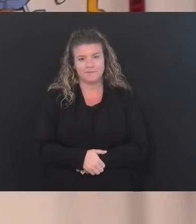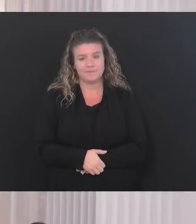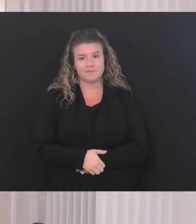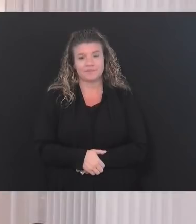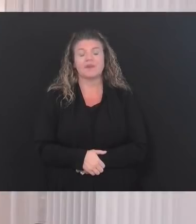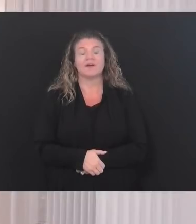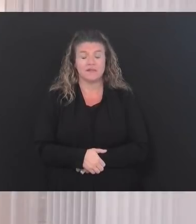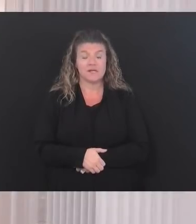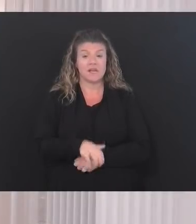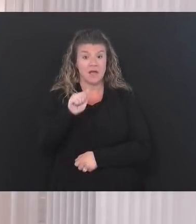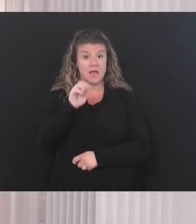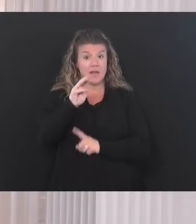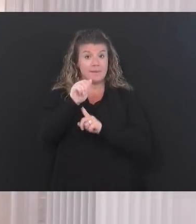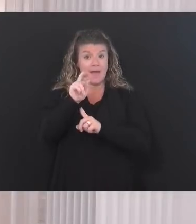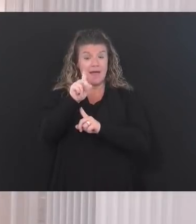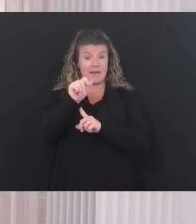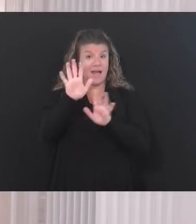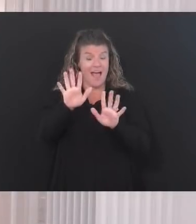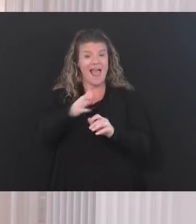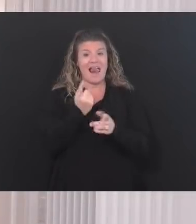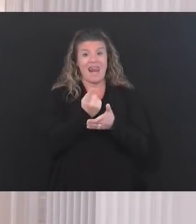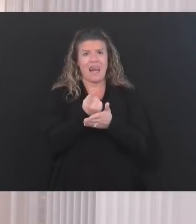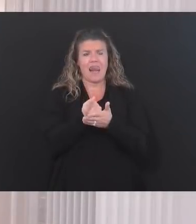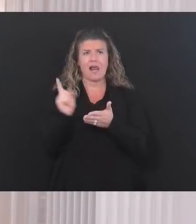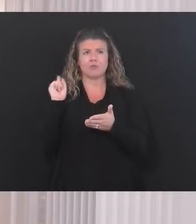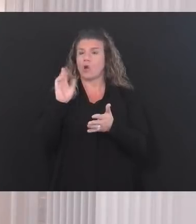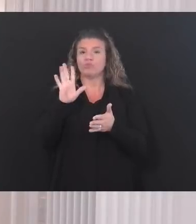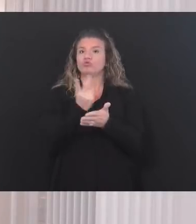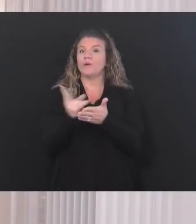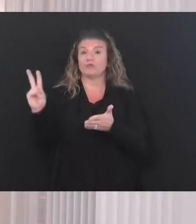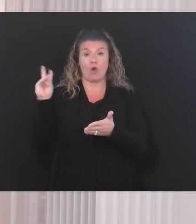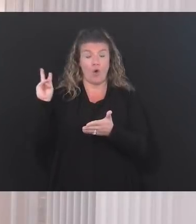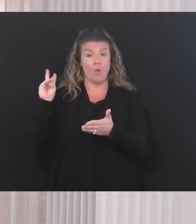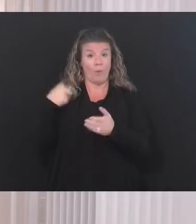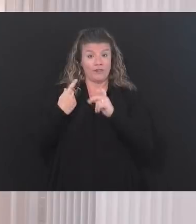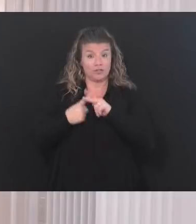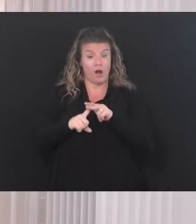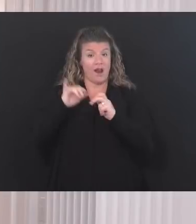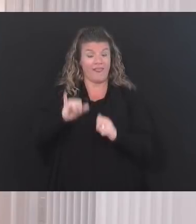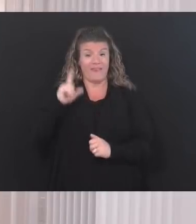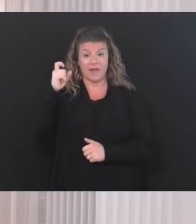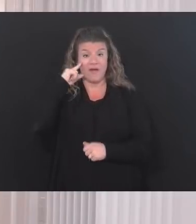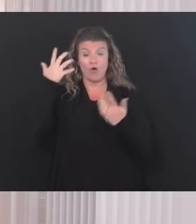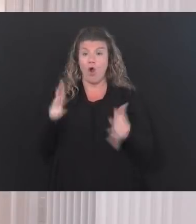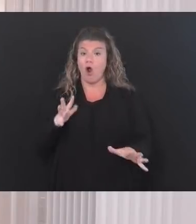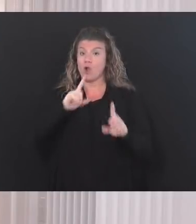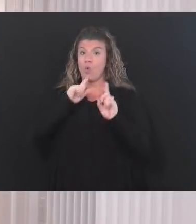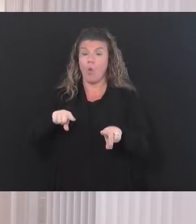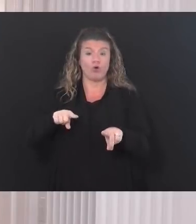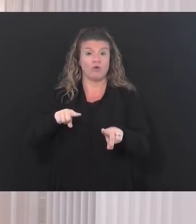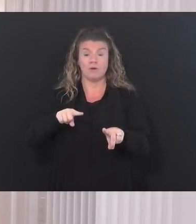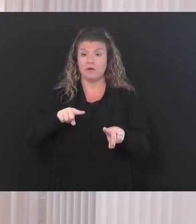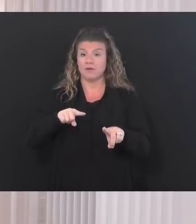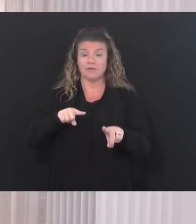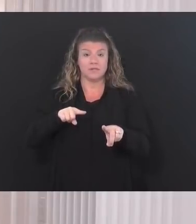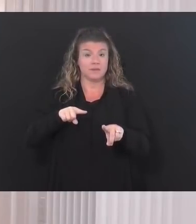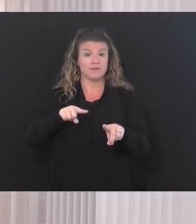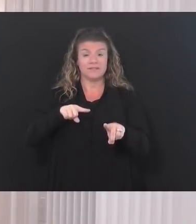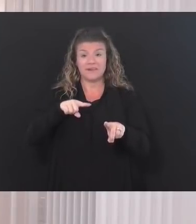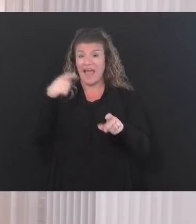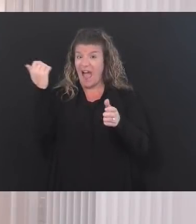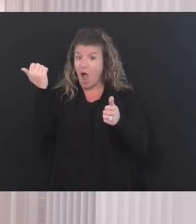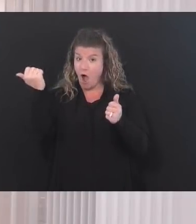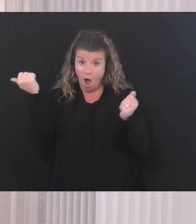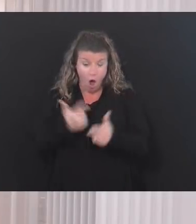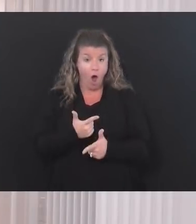So Amanda, last week, the governor, 2 weeks ago actually, as we began to stand this up, the governor had already ordered that every impediment to unemployment